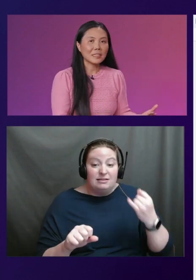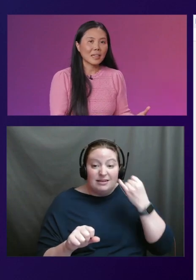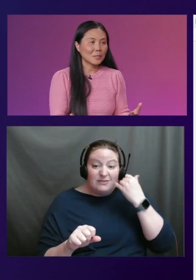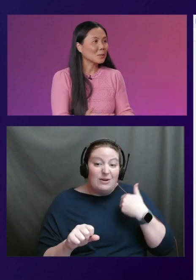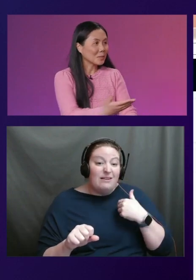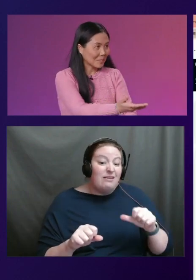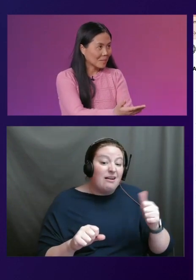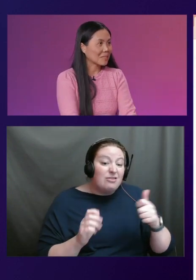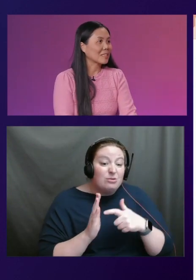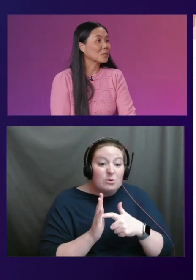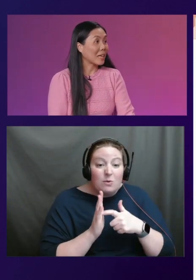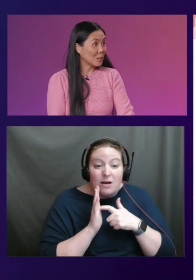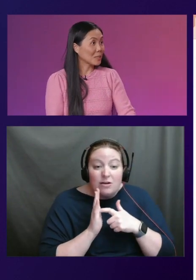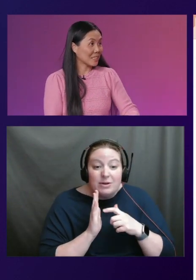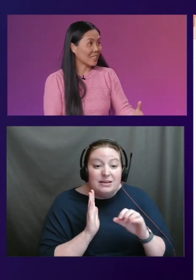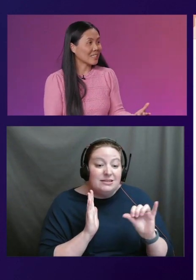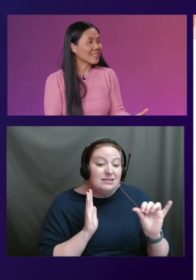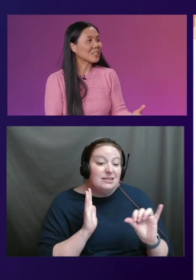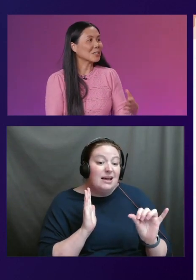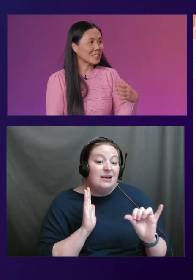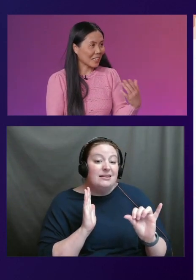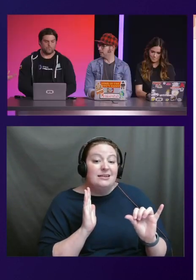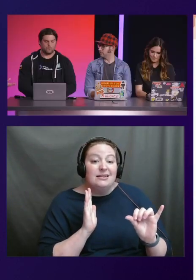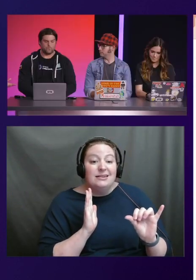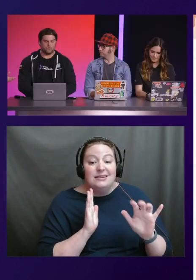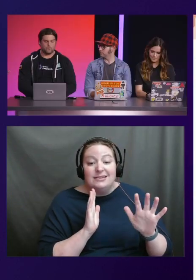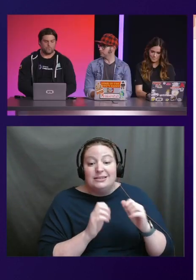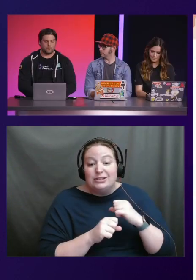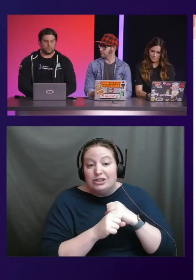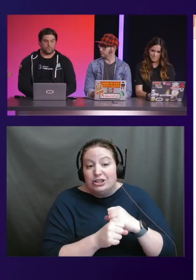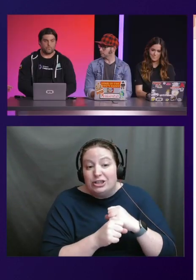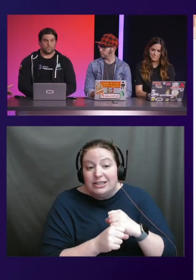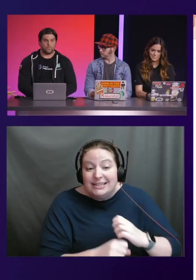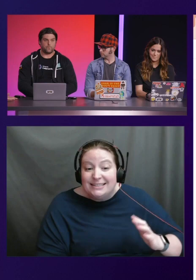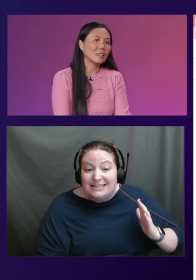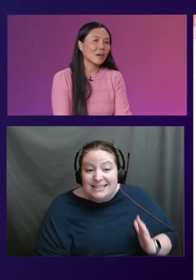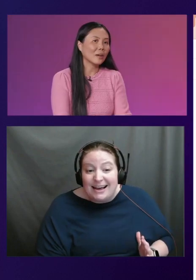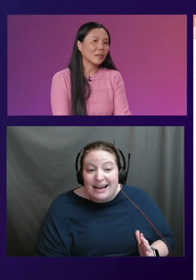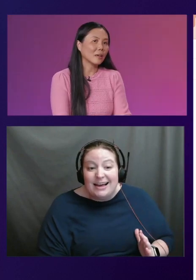requirements, such as, as you suggested, the security side, the core, the